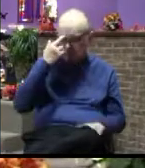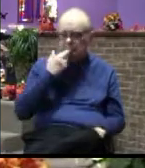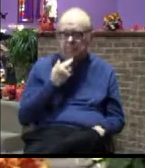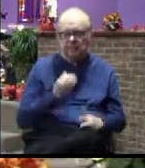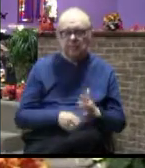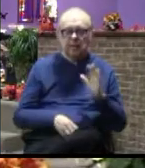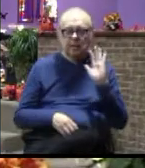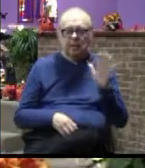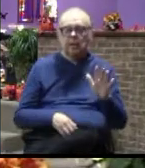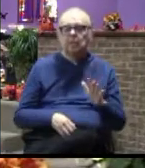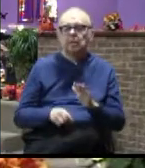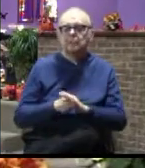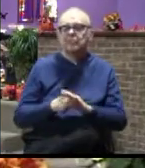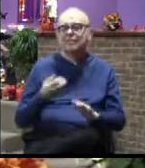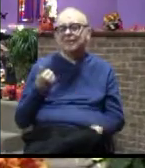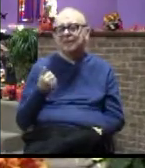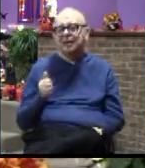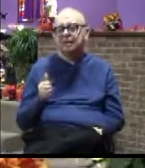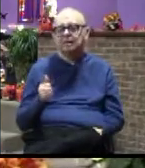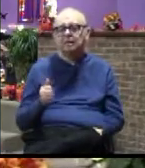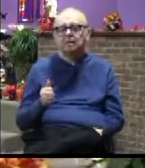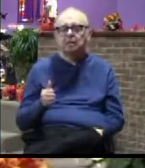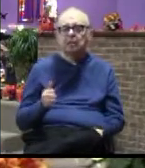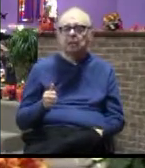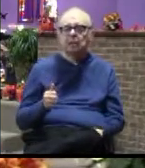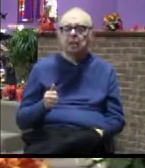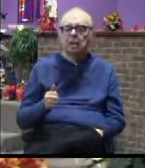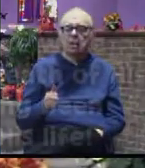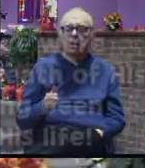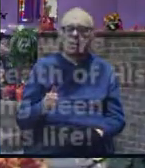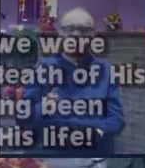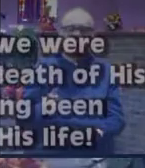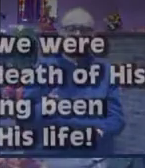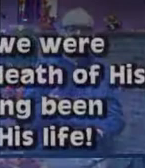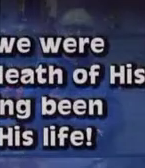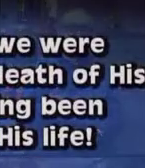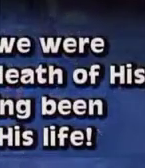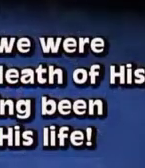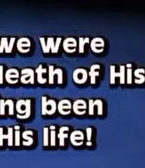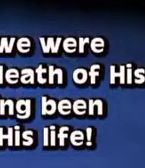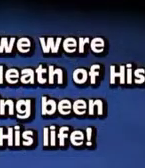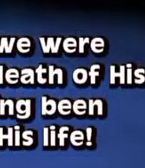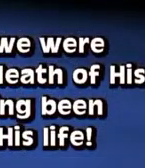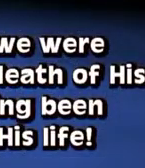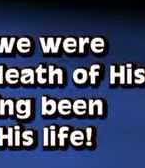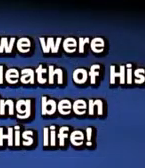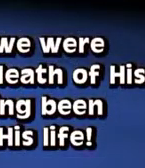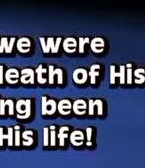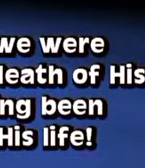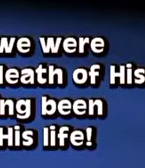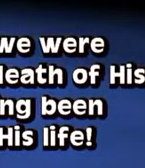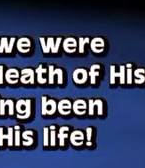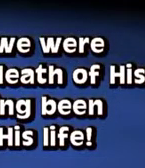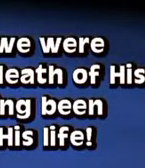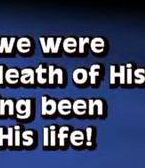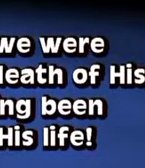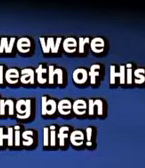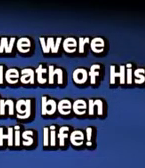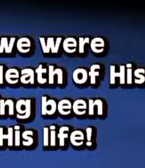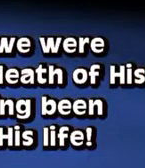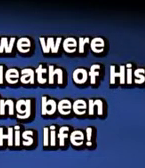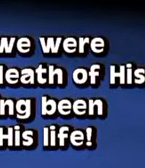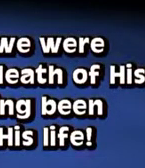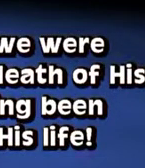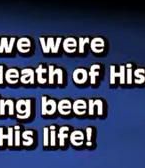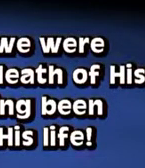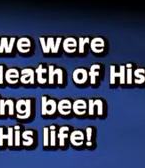Romans chapter 5 verse number 10 couple verses down he says this for